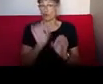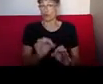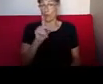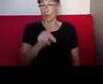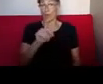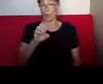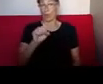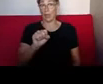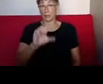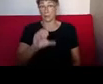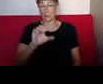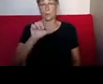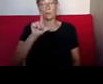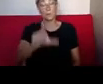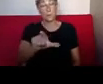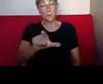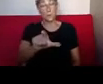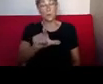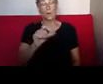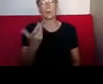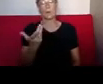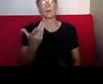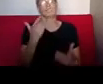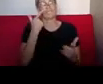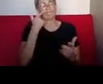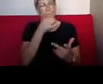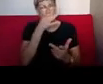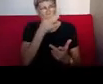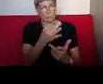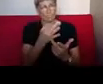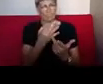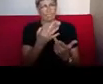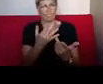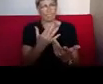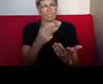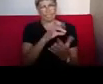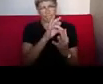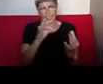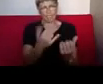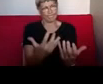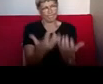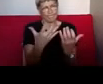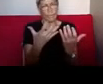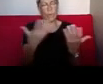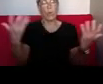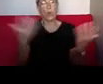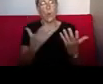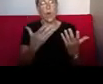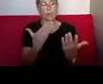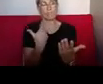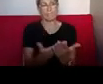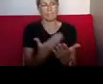main points, that we still have to face discriminations. And I think that we should go back